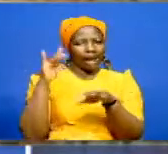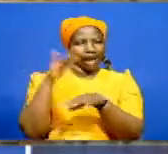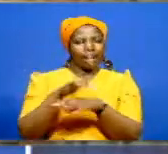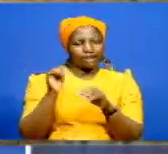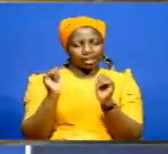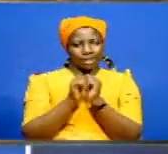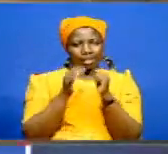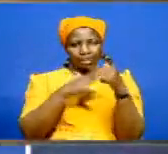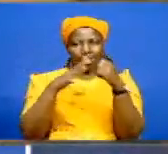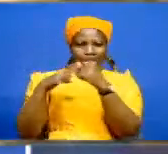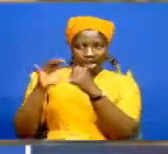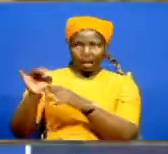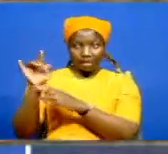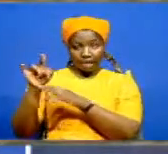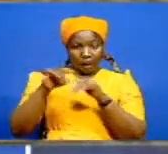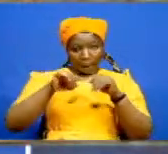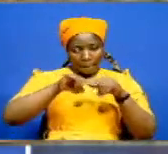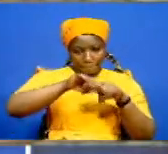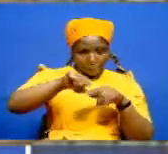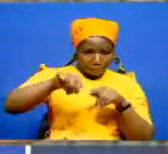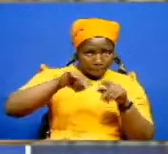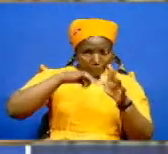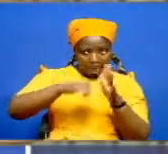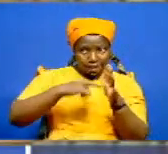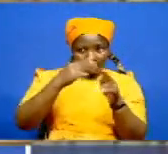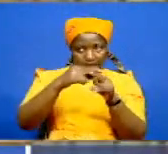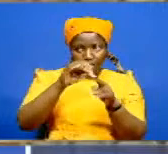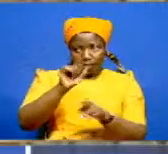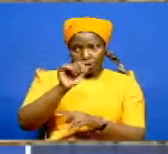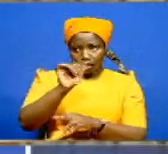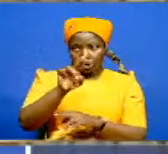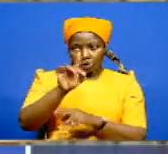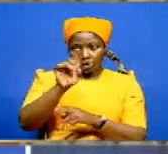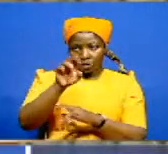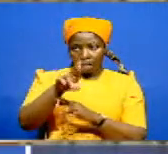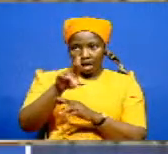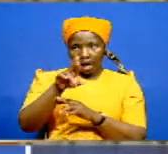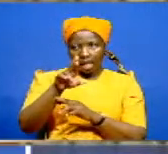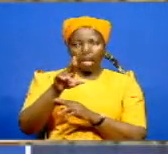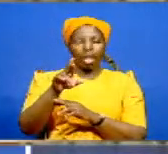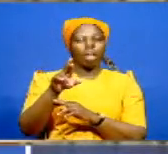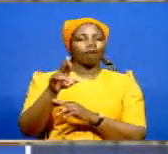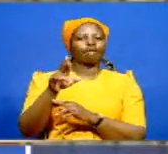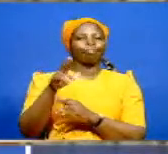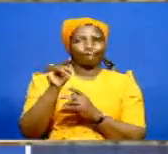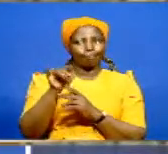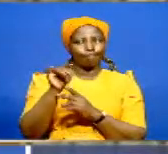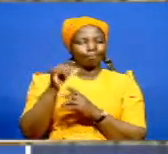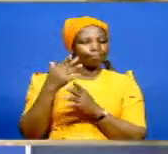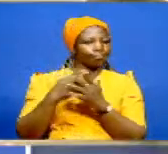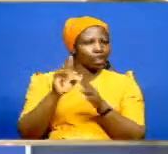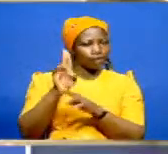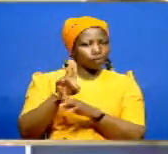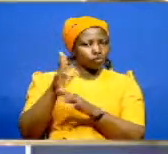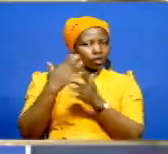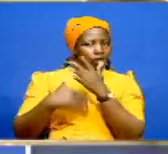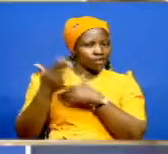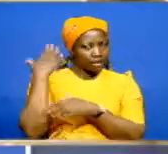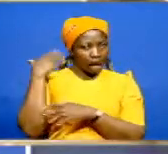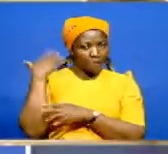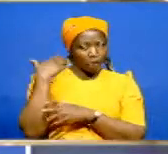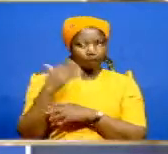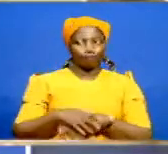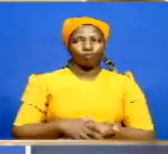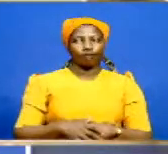This machine, known as the Studa, has stood the test of time. Back in the days, it was used to record and play the